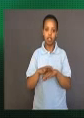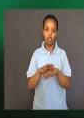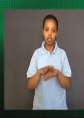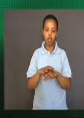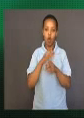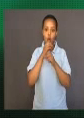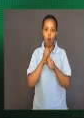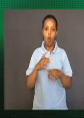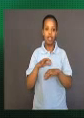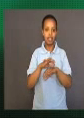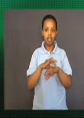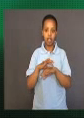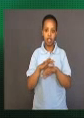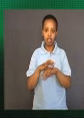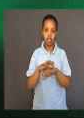old Earth,